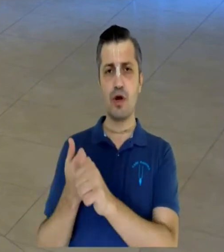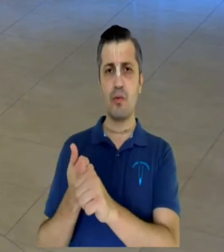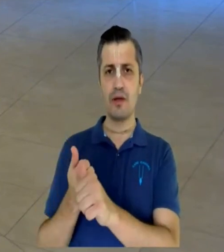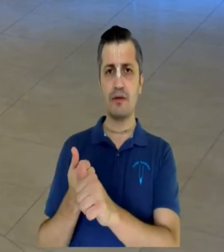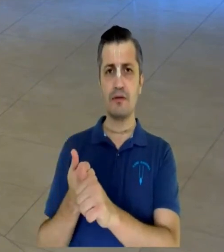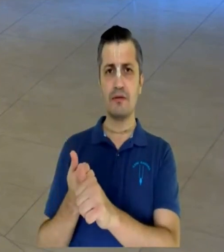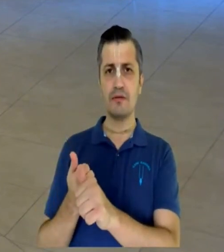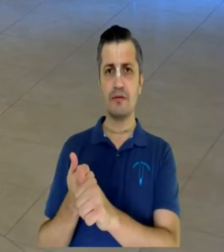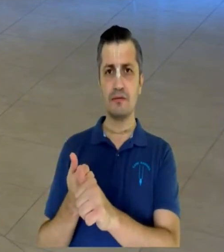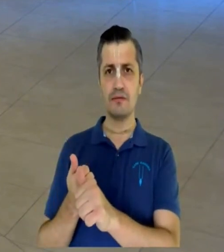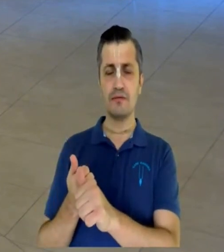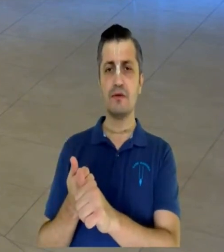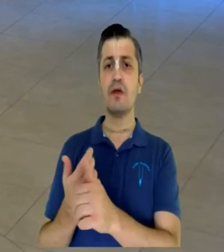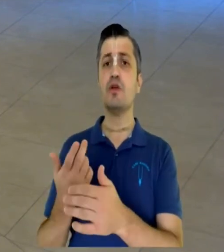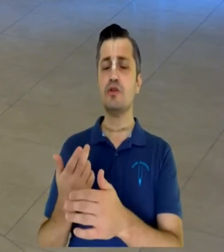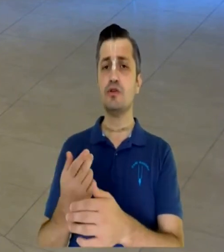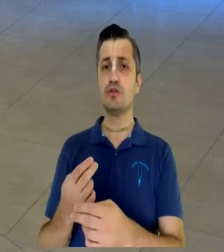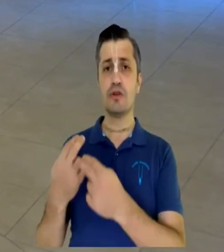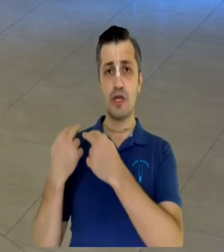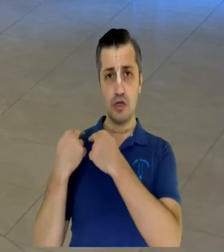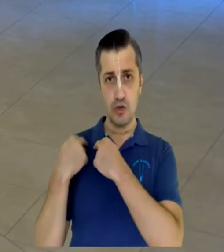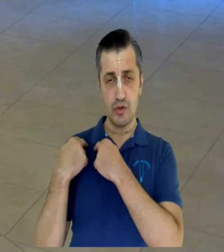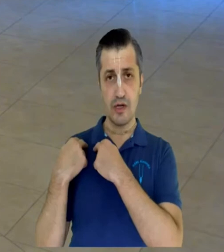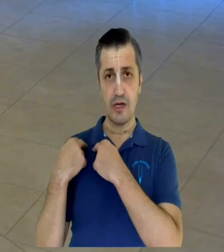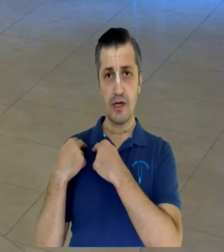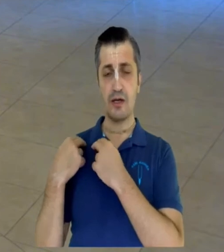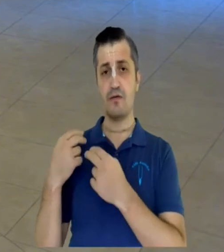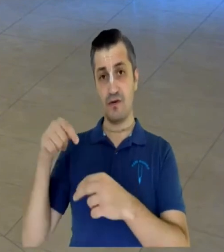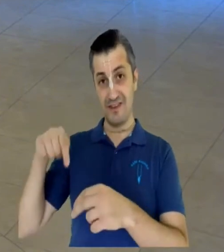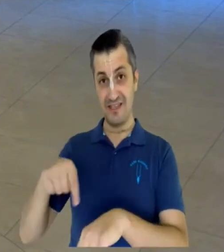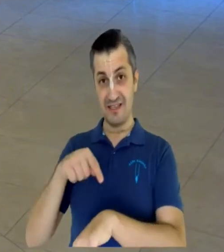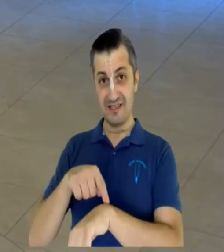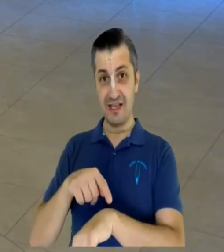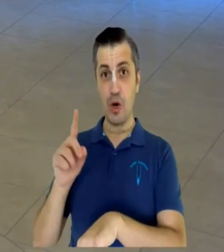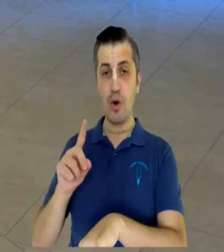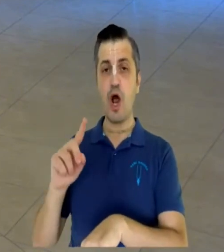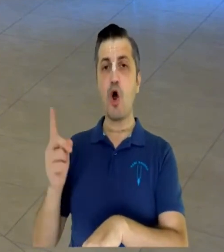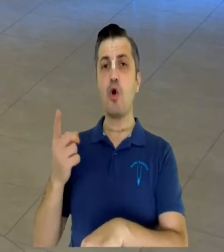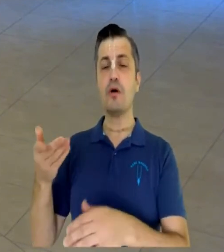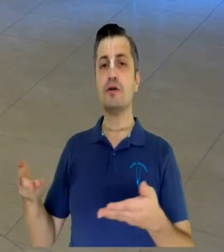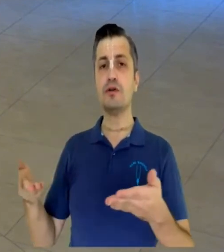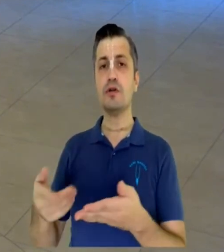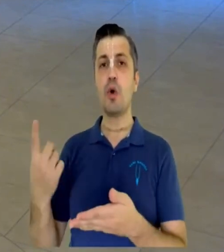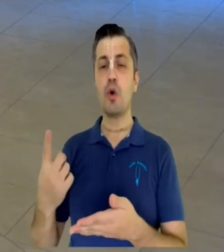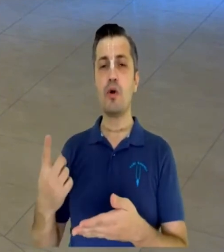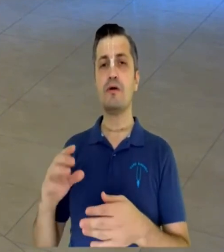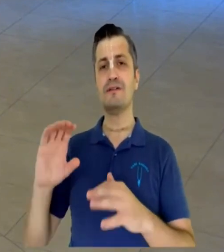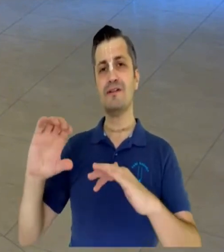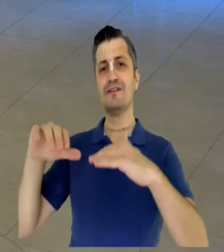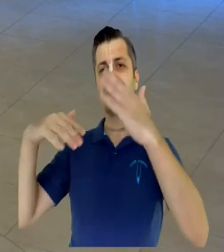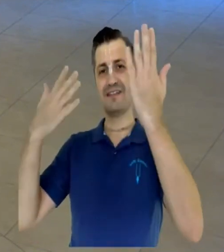it was inaugurated by Lord Chaitanya in his Sankirtan movement. So Lord Chaitanya is Krishna himself, and he